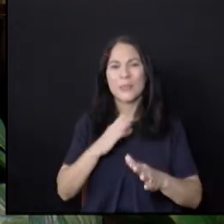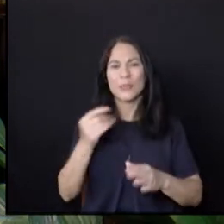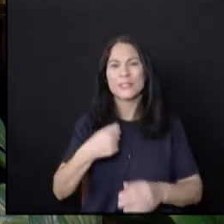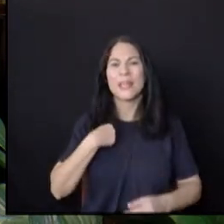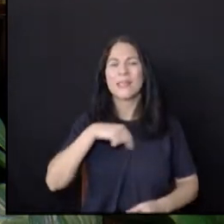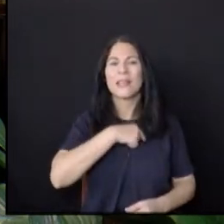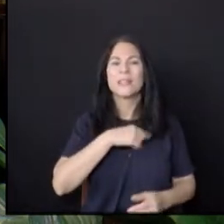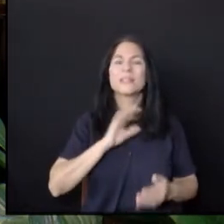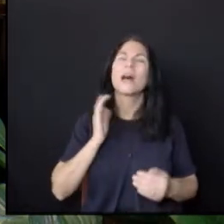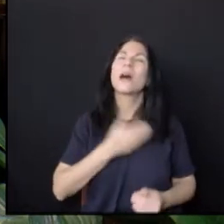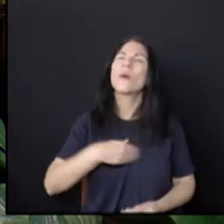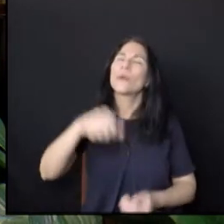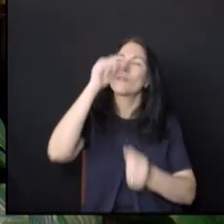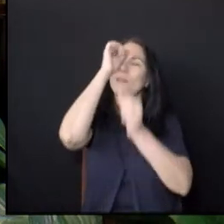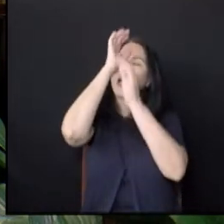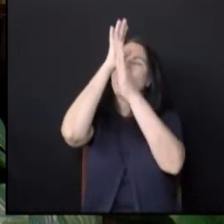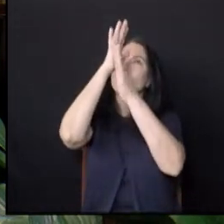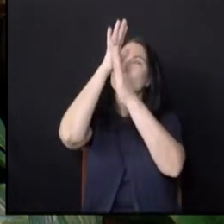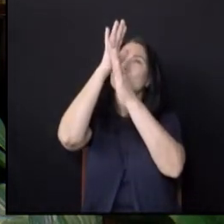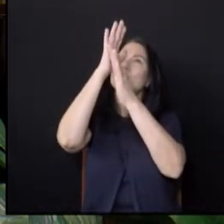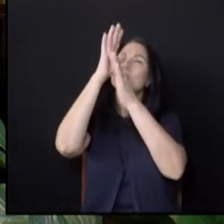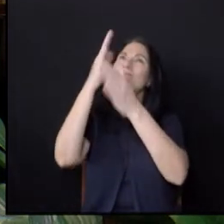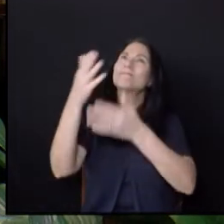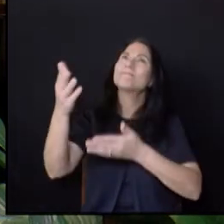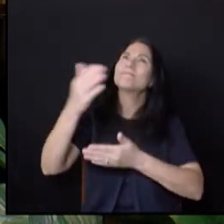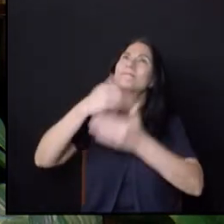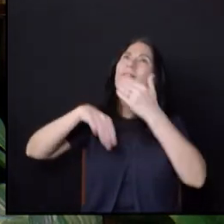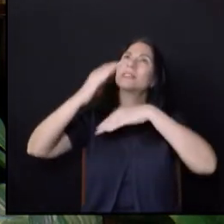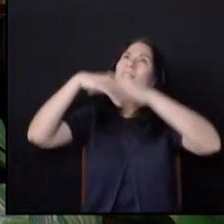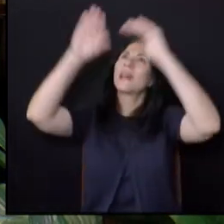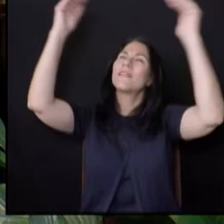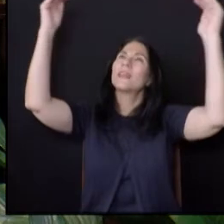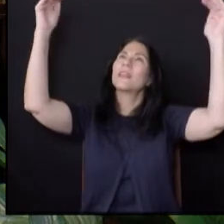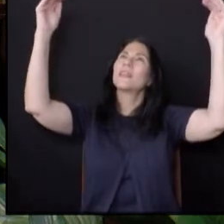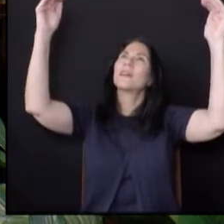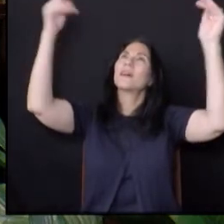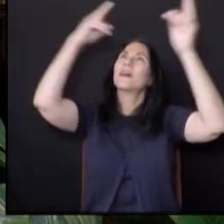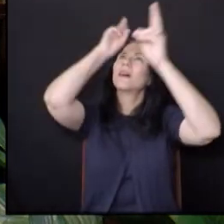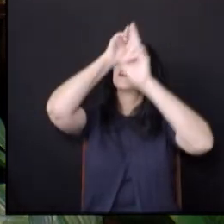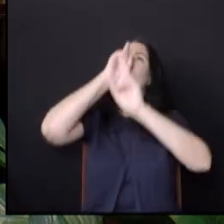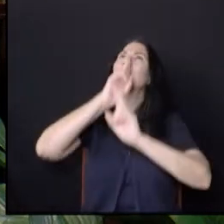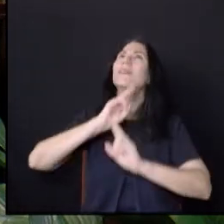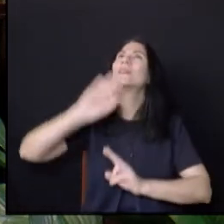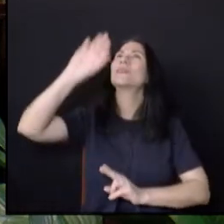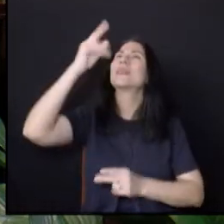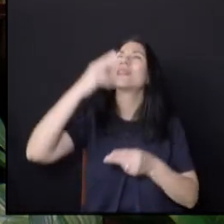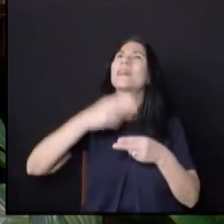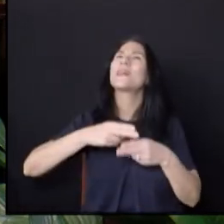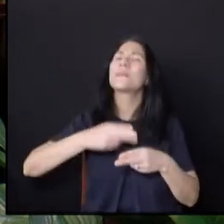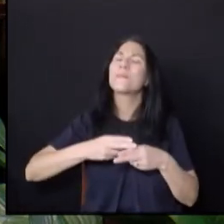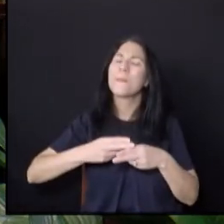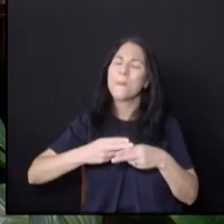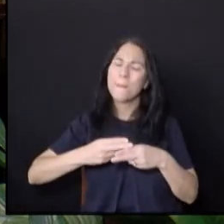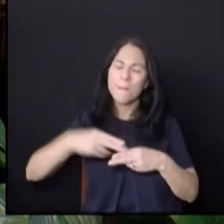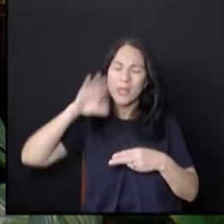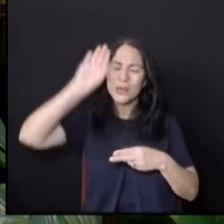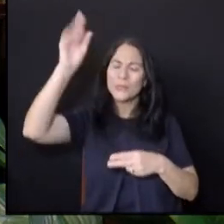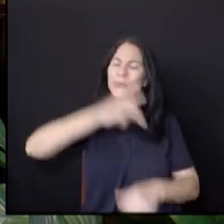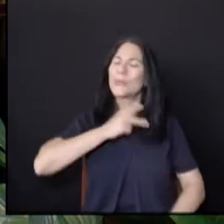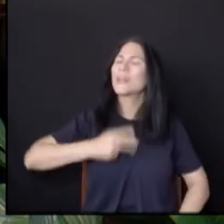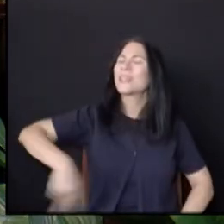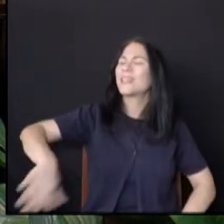pray. Our Father, who art in heaven, hallowed be your name. Thy